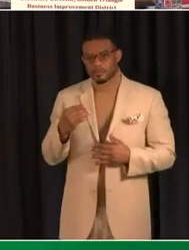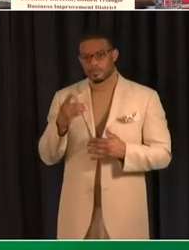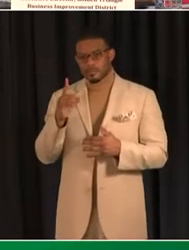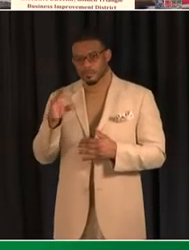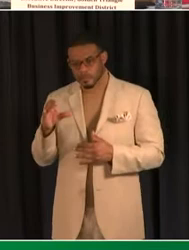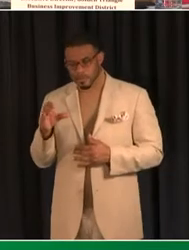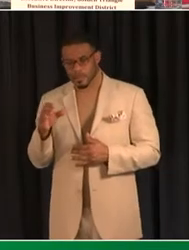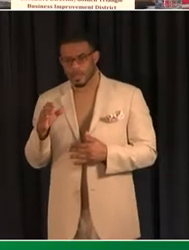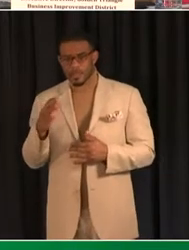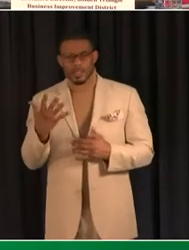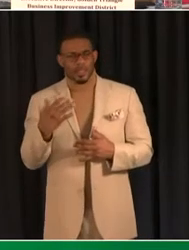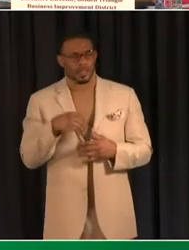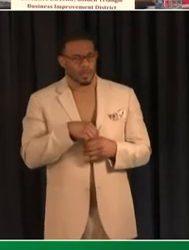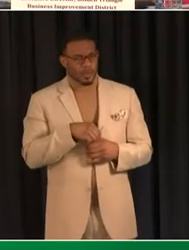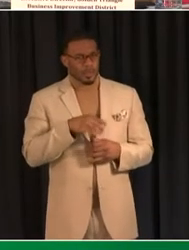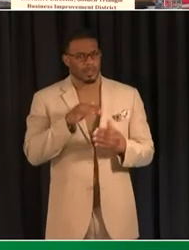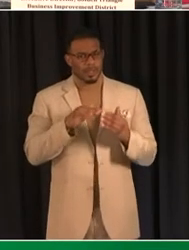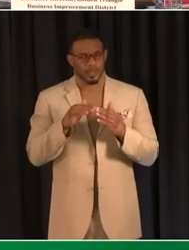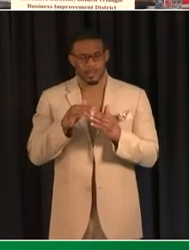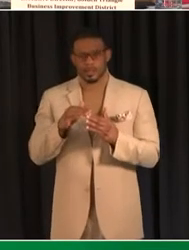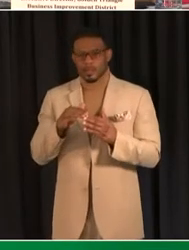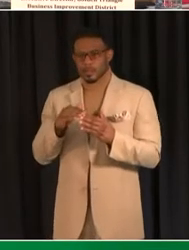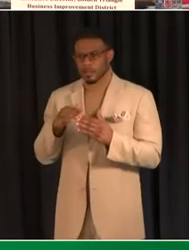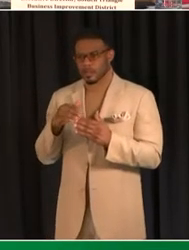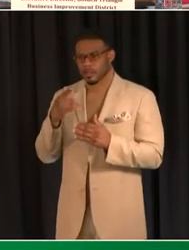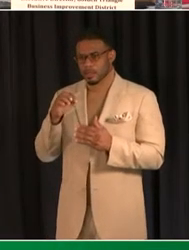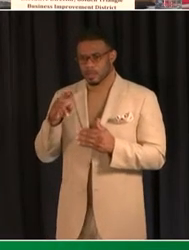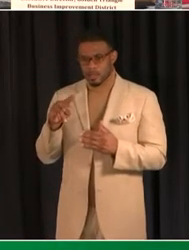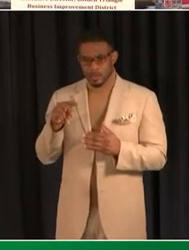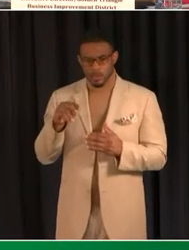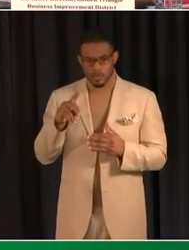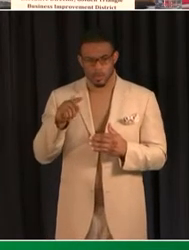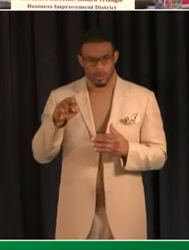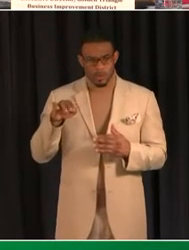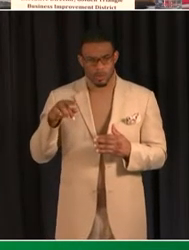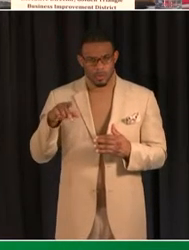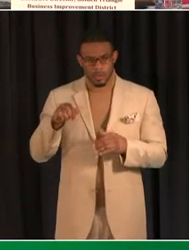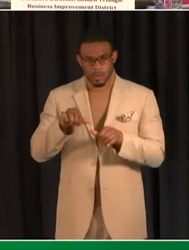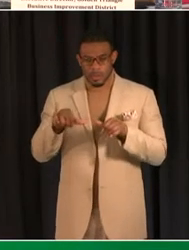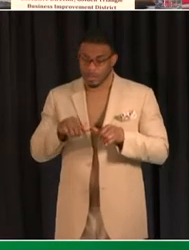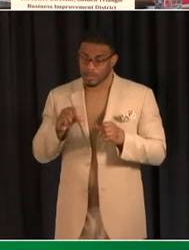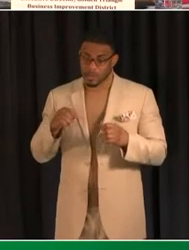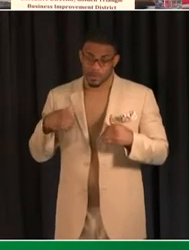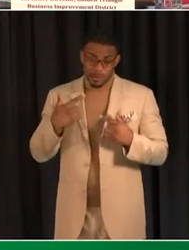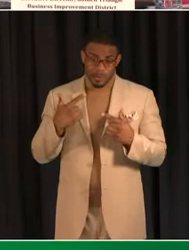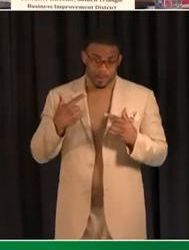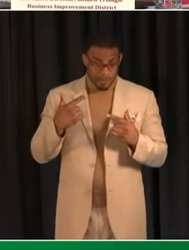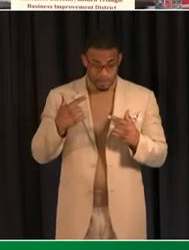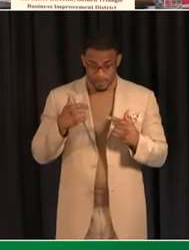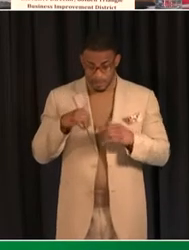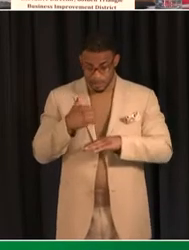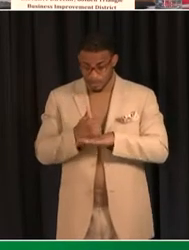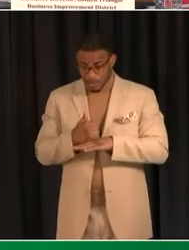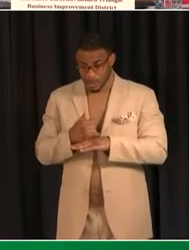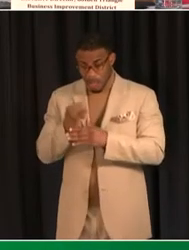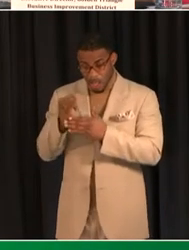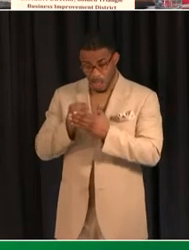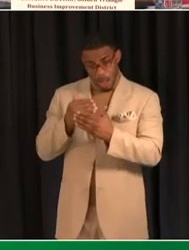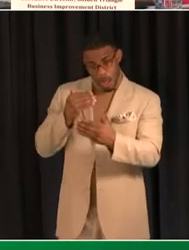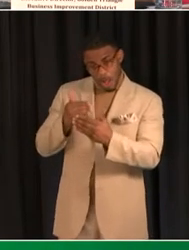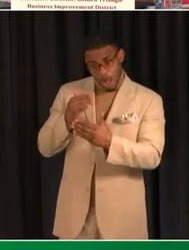country and the district, and including in the downtown and Golden Triangle areas. And so we've been putting